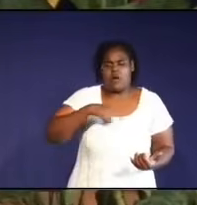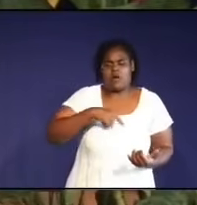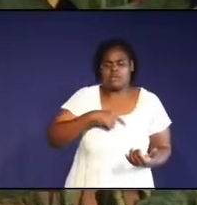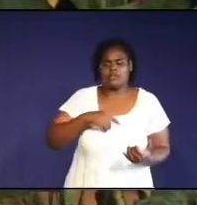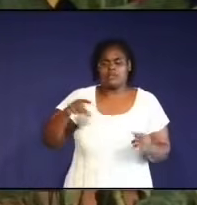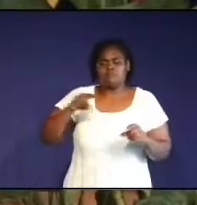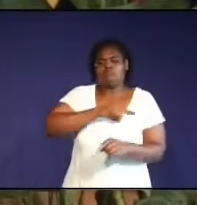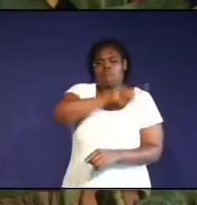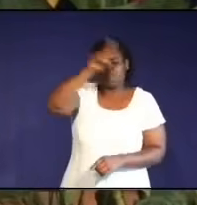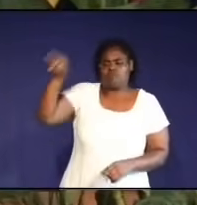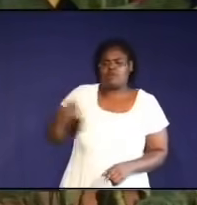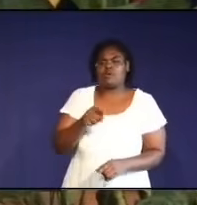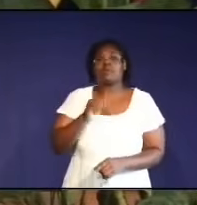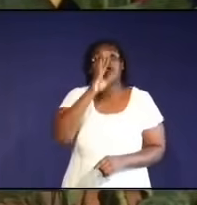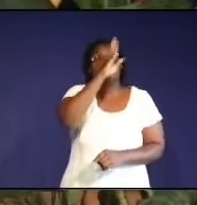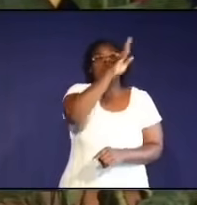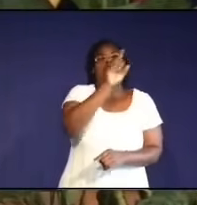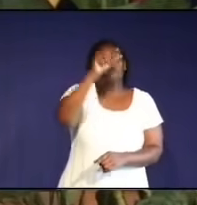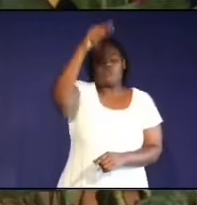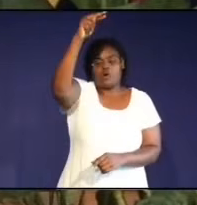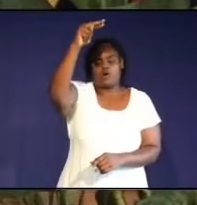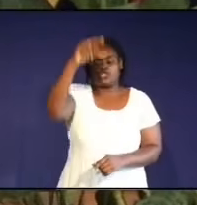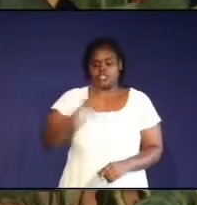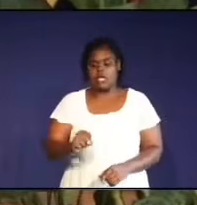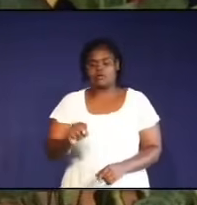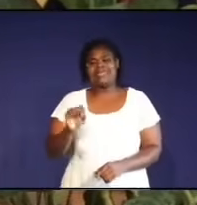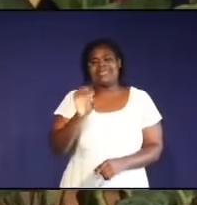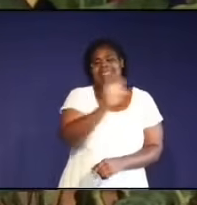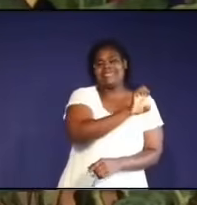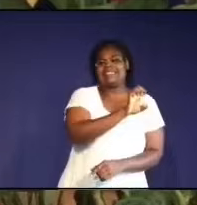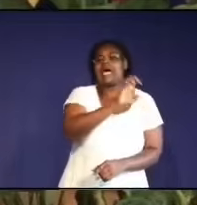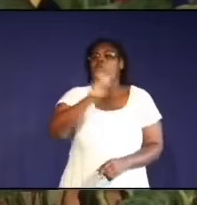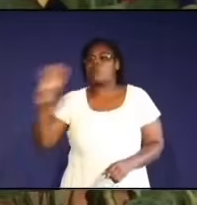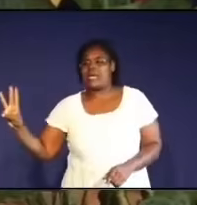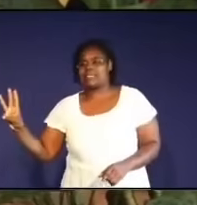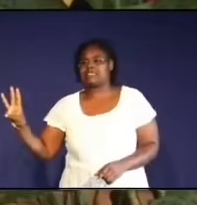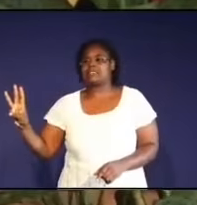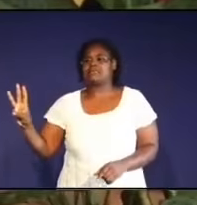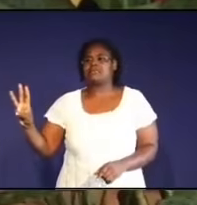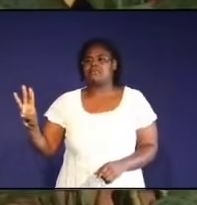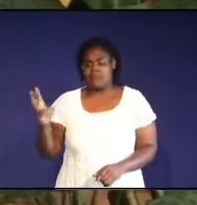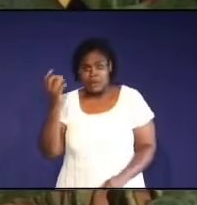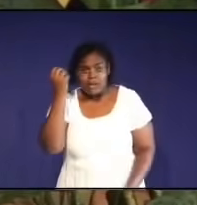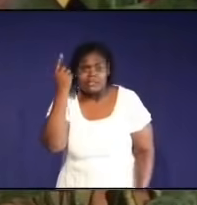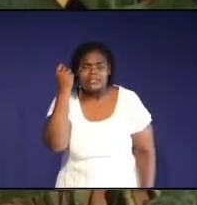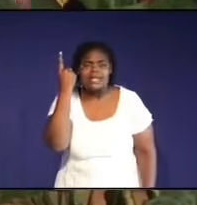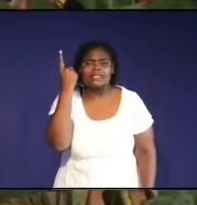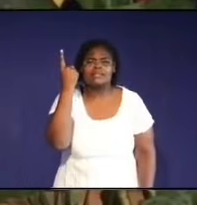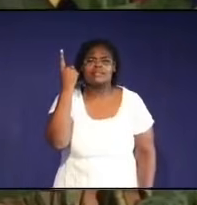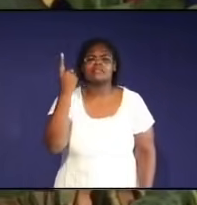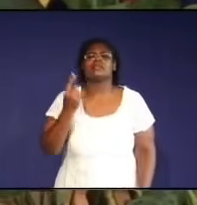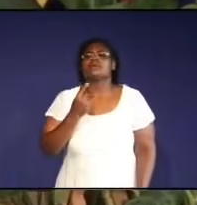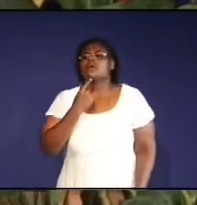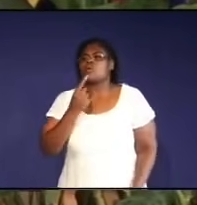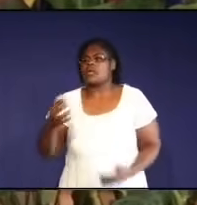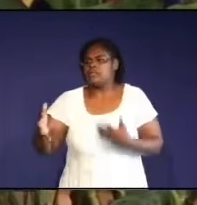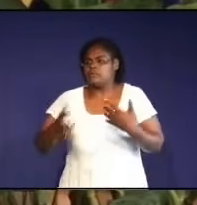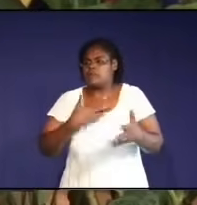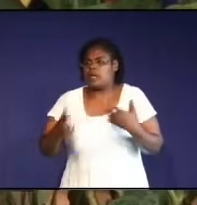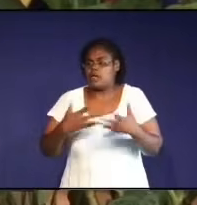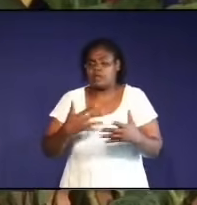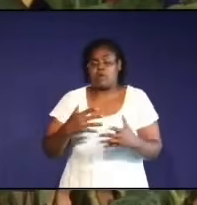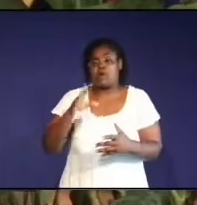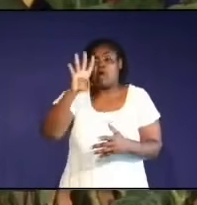we talk about the four points of compass: north, south, east, and west. Are you listening to me? He's saying, whether it's